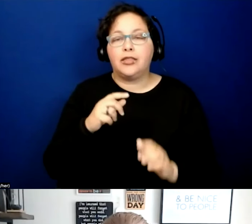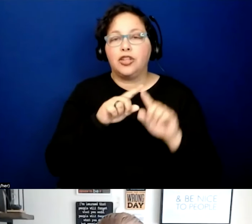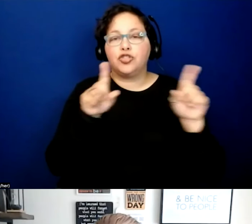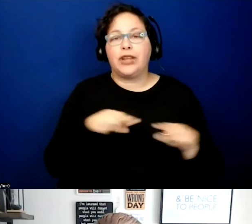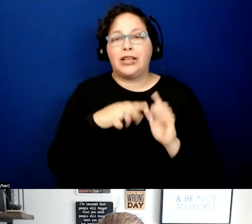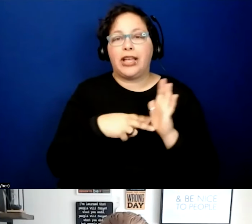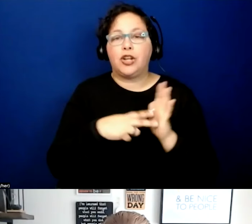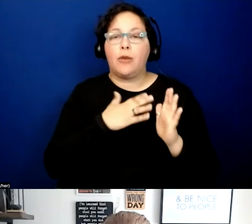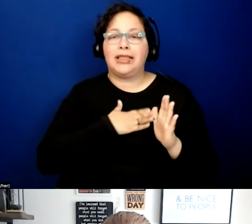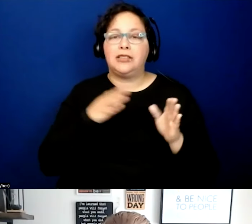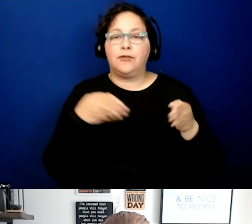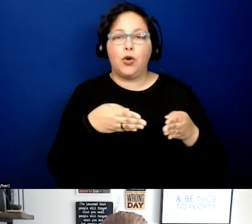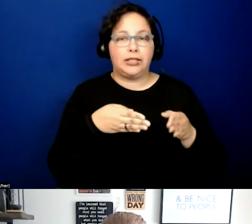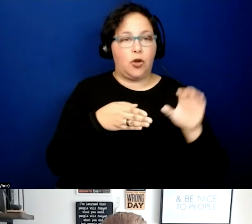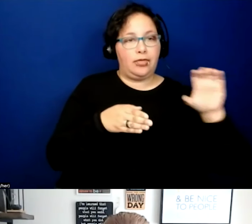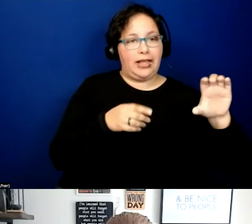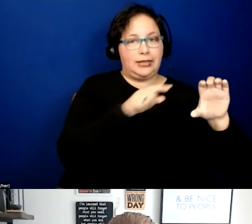focus on that particular element.